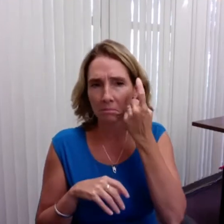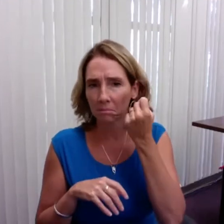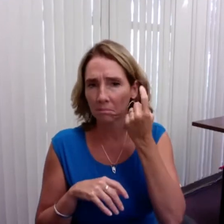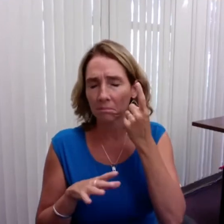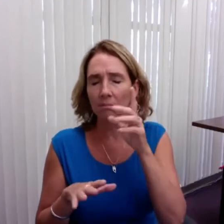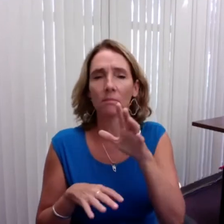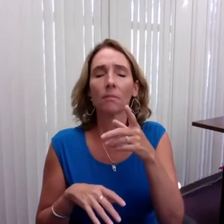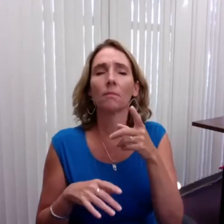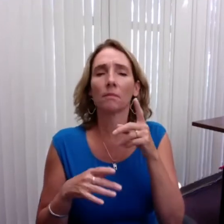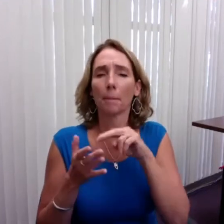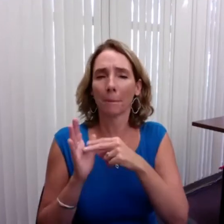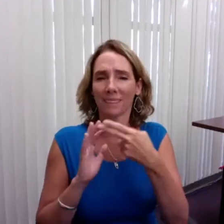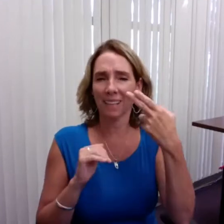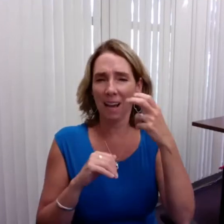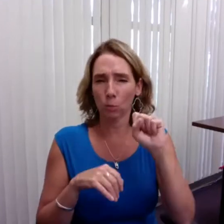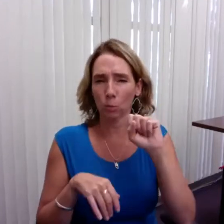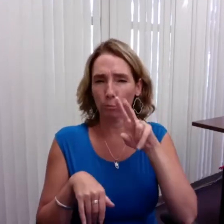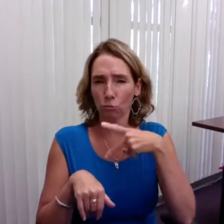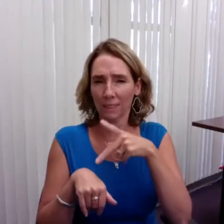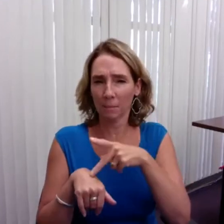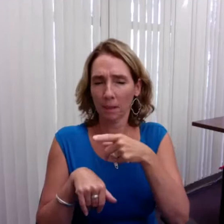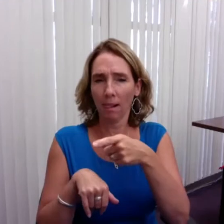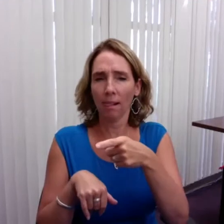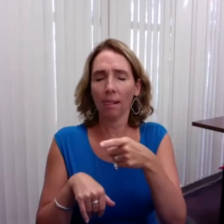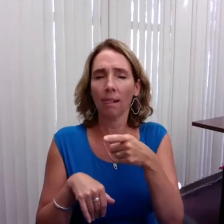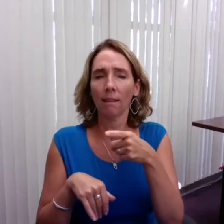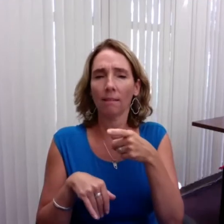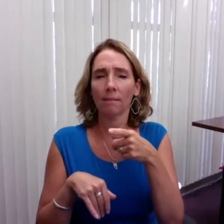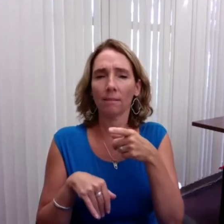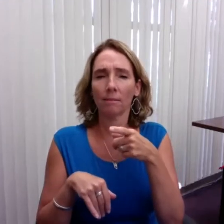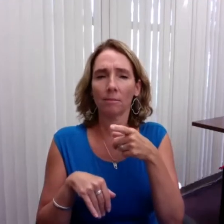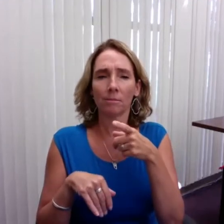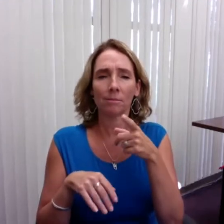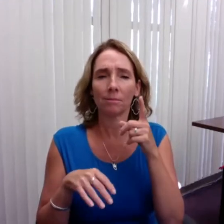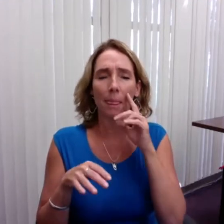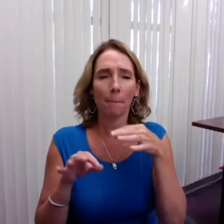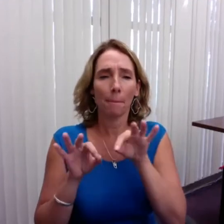Right, understood, totally. So that's a high school principal.